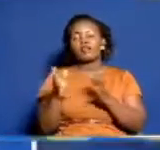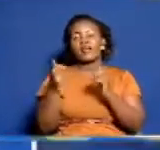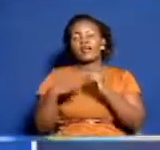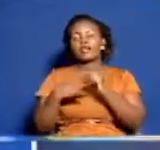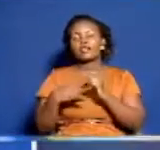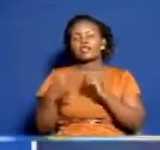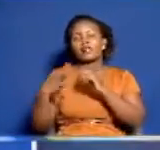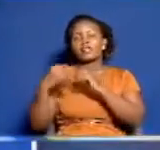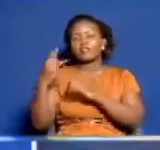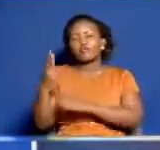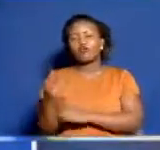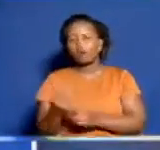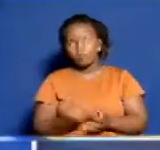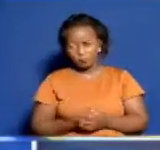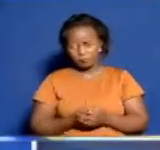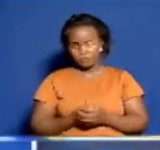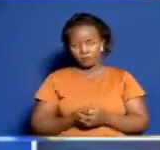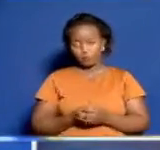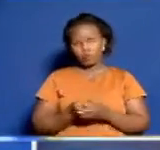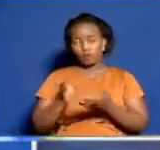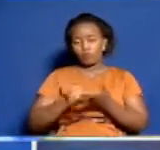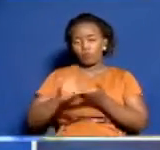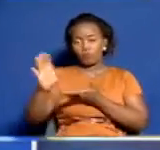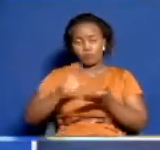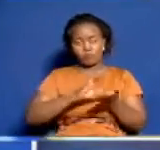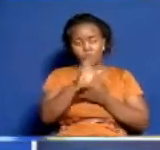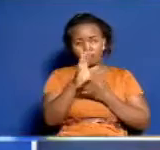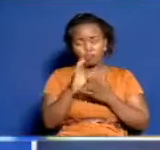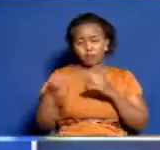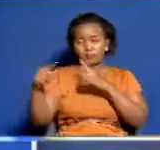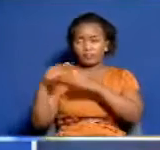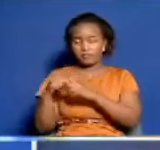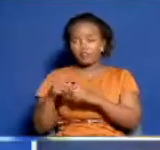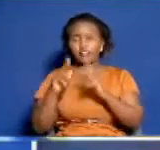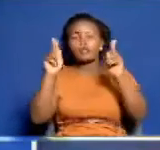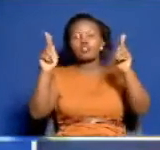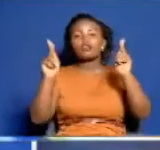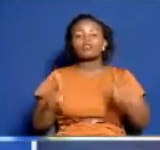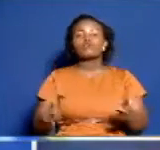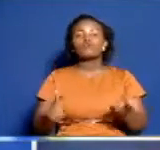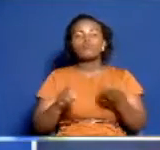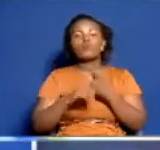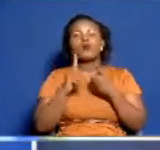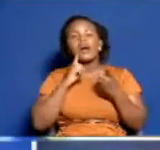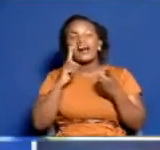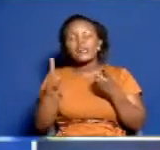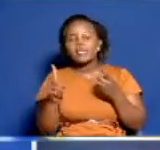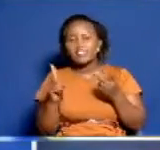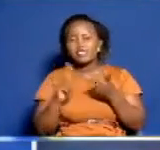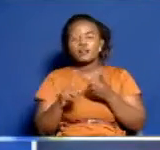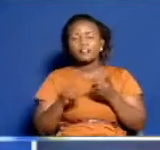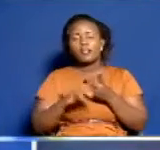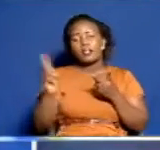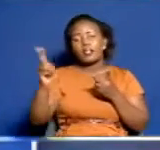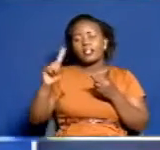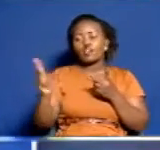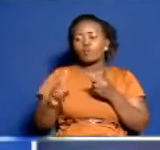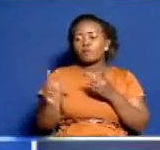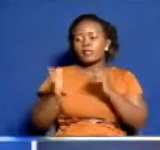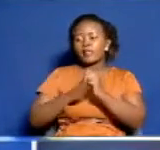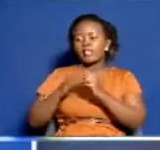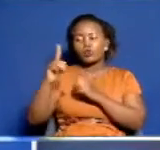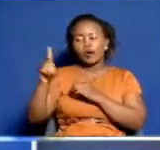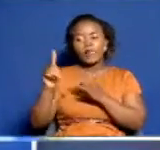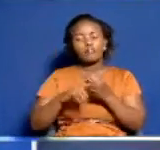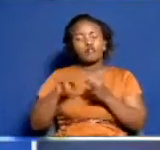1,845,884. In terms of distribution, Kisumu County is leading with 100 cases, Nairobi 91, Bungoma 60, Homa